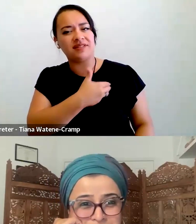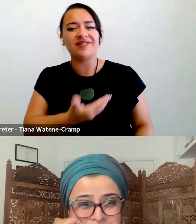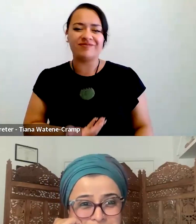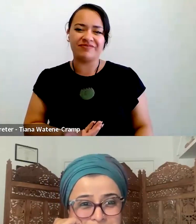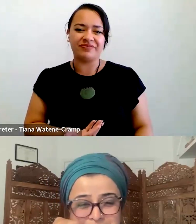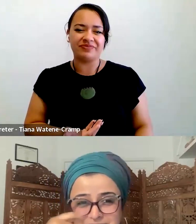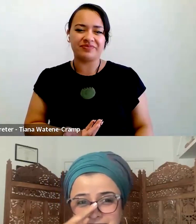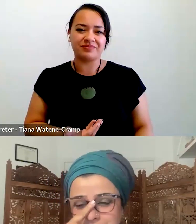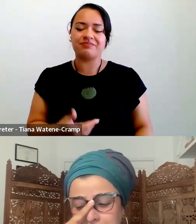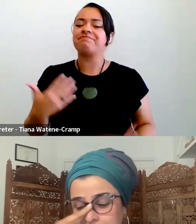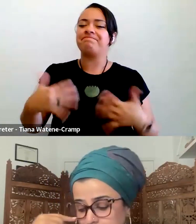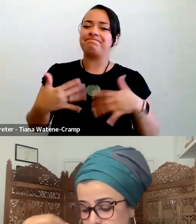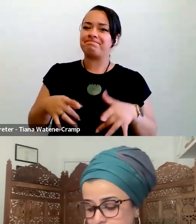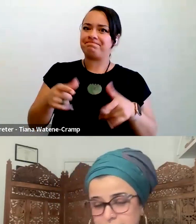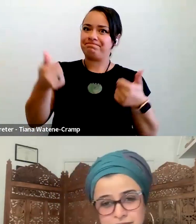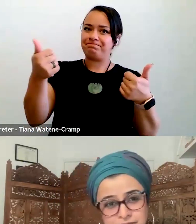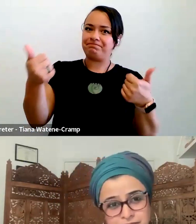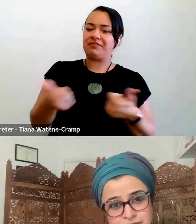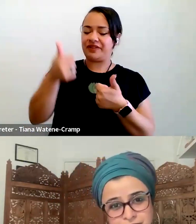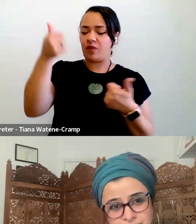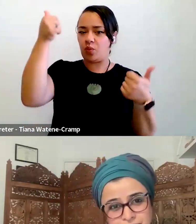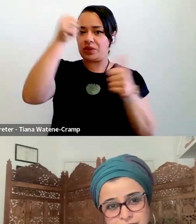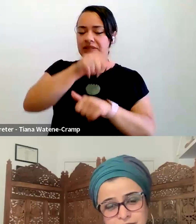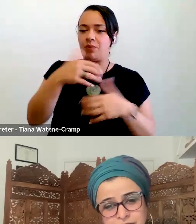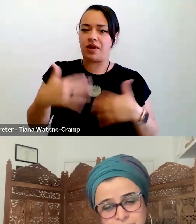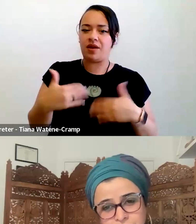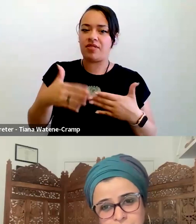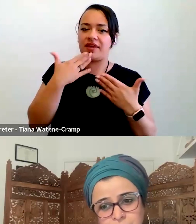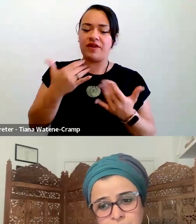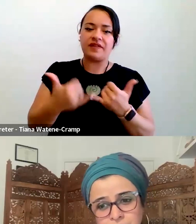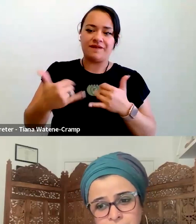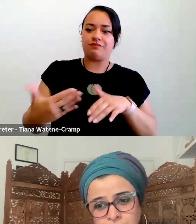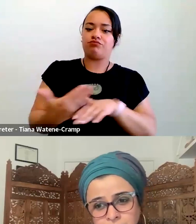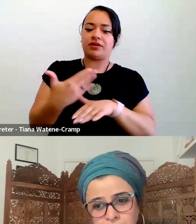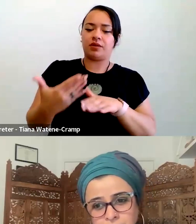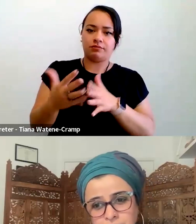So much wisdom, and very practical as well